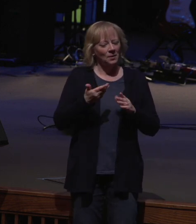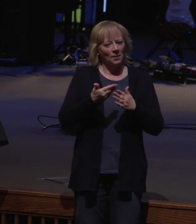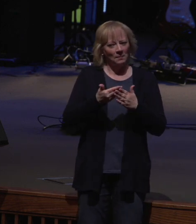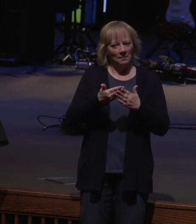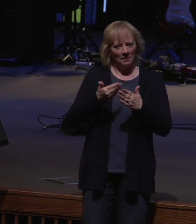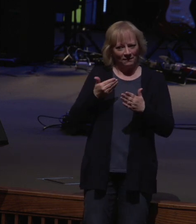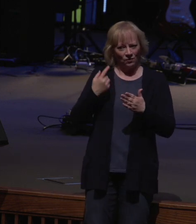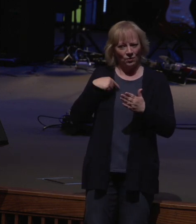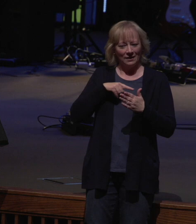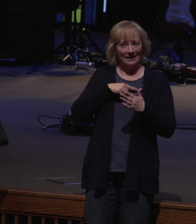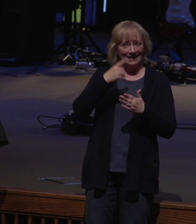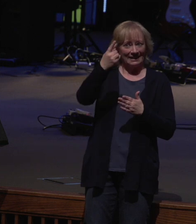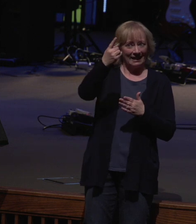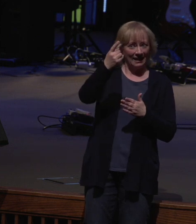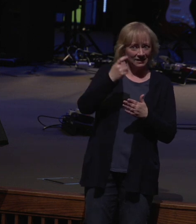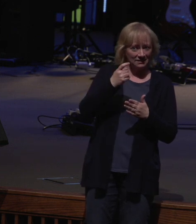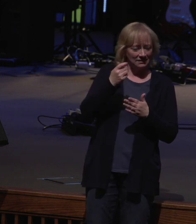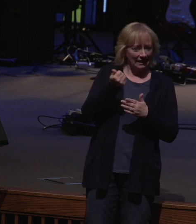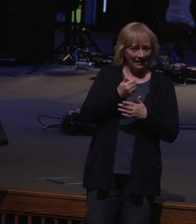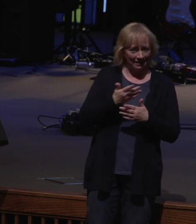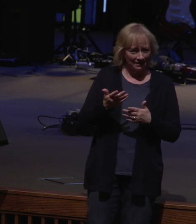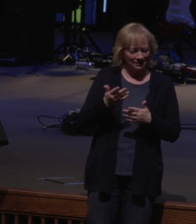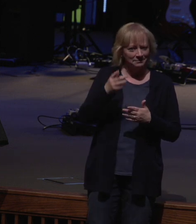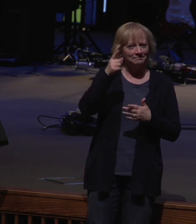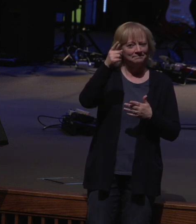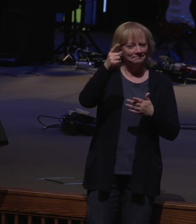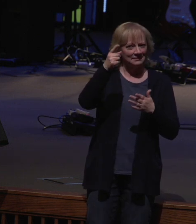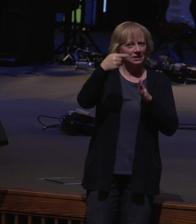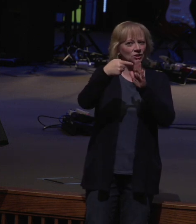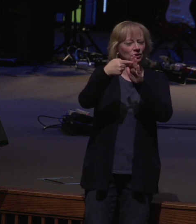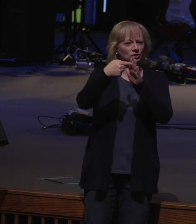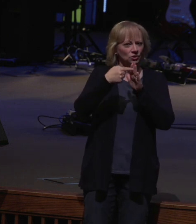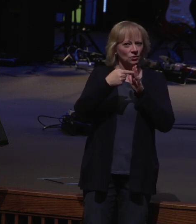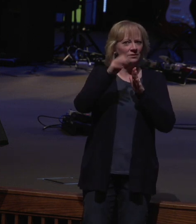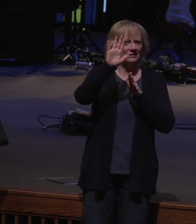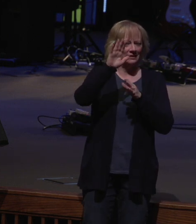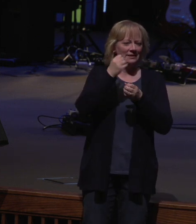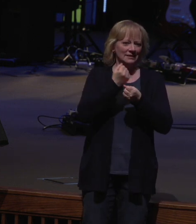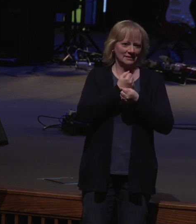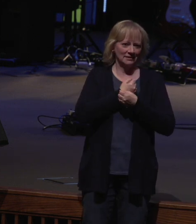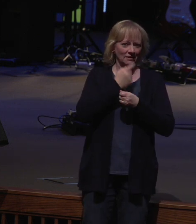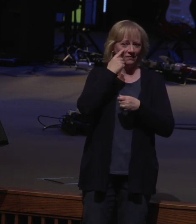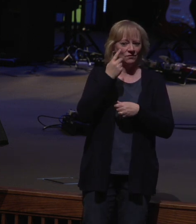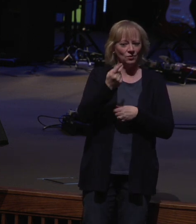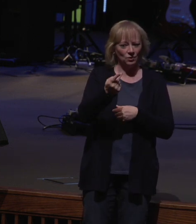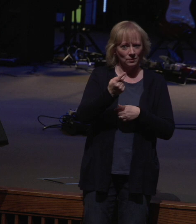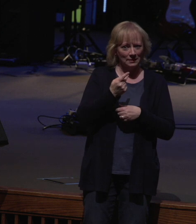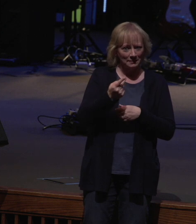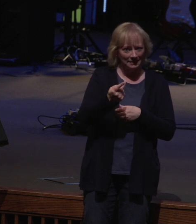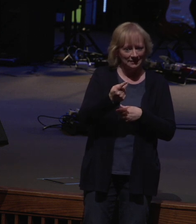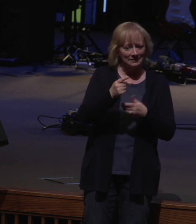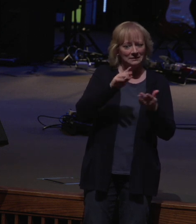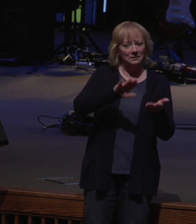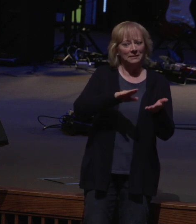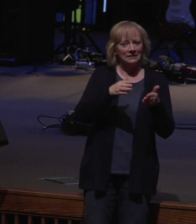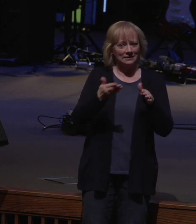before he asked a thing, he demonstrated his love for you and for me by dying on the cross.